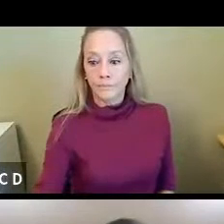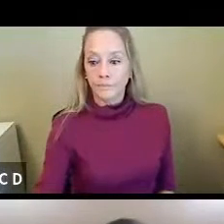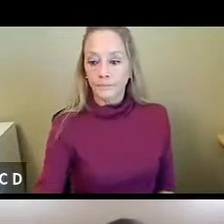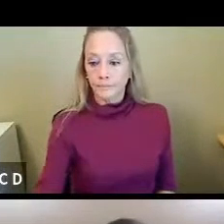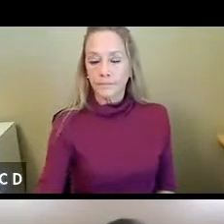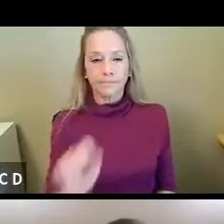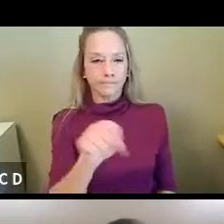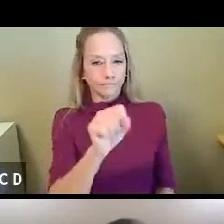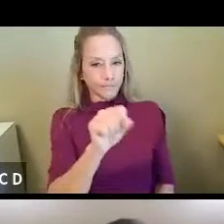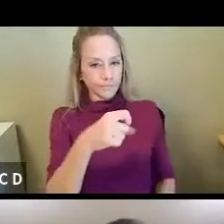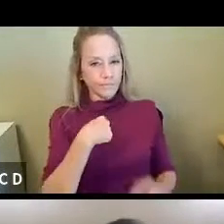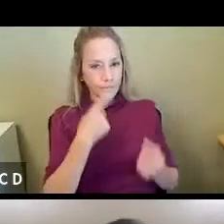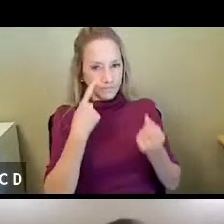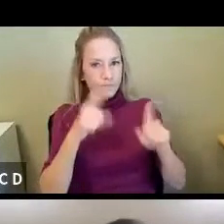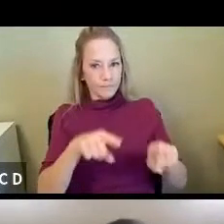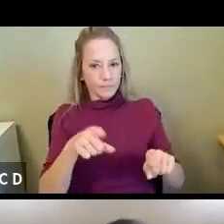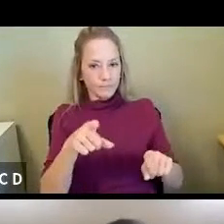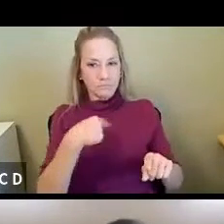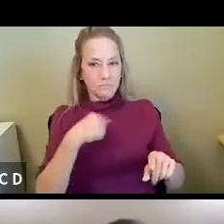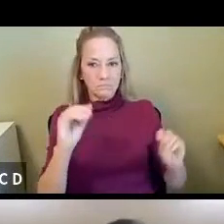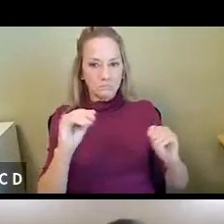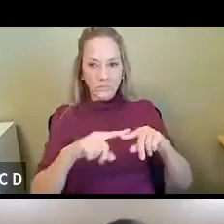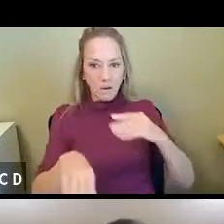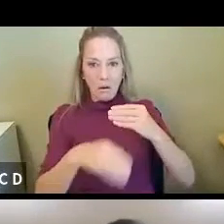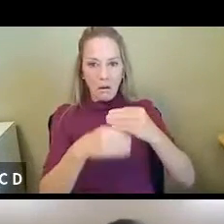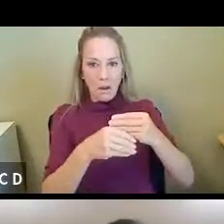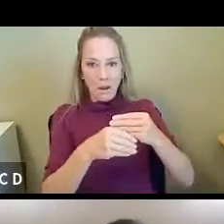I agree. I really have nothing to add there.